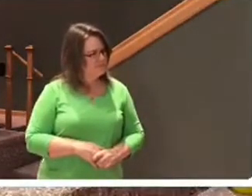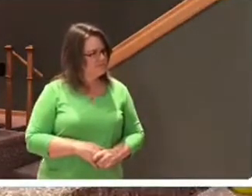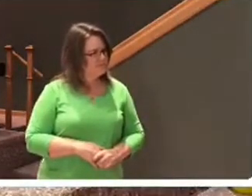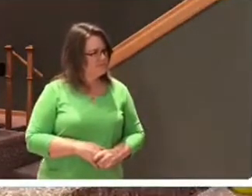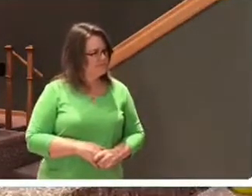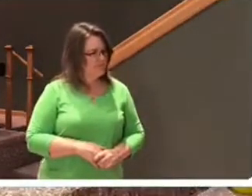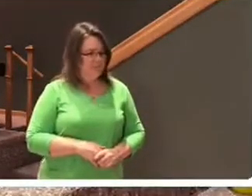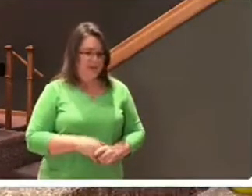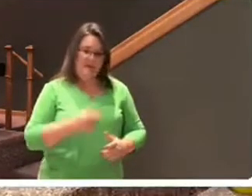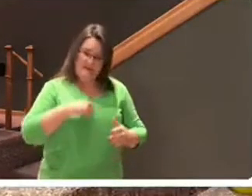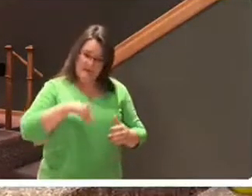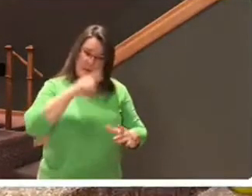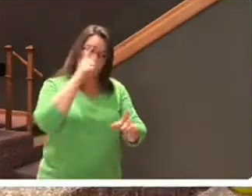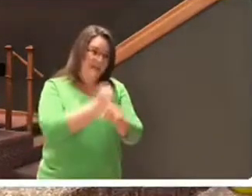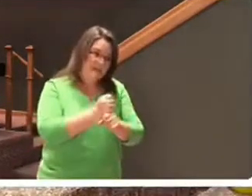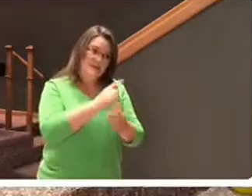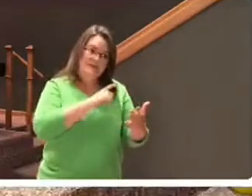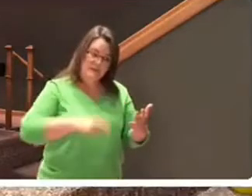We did it,